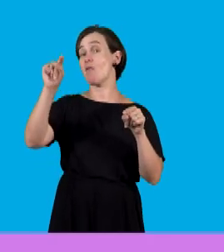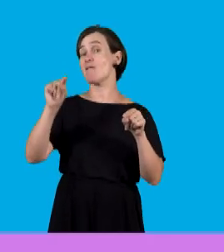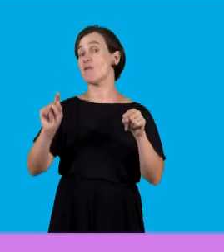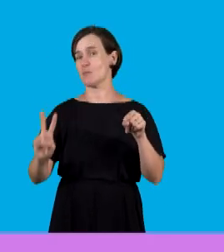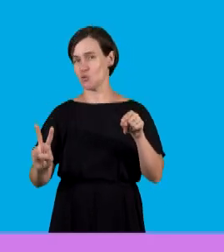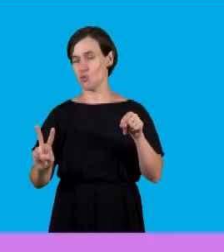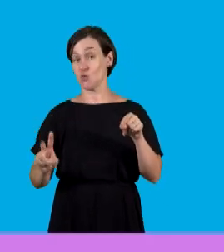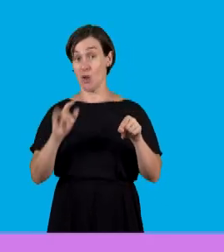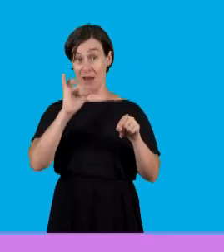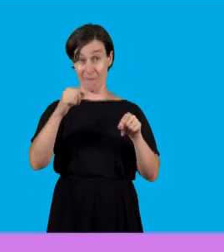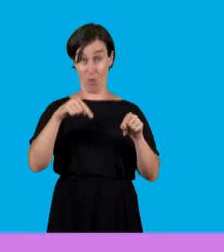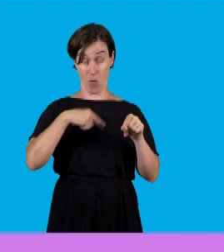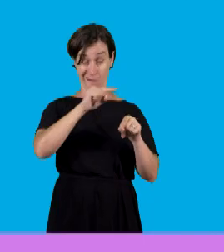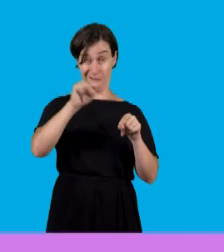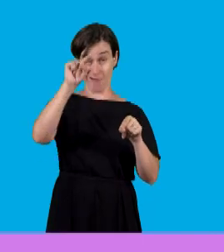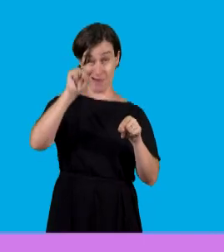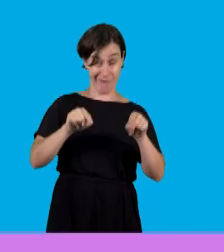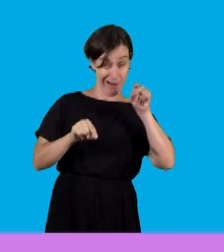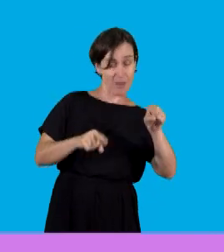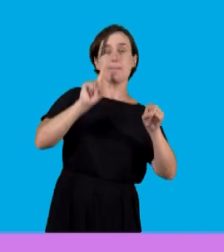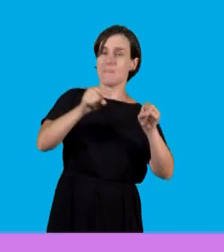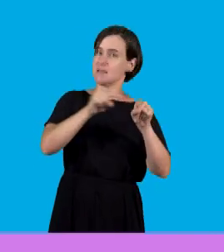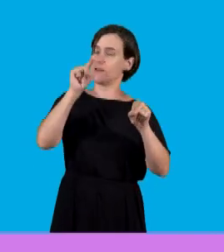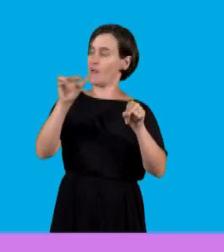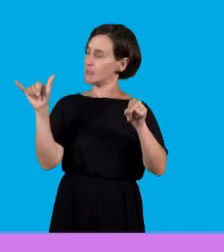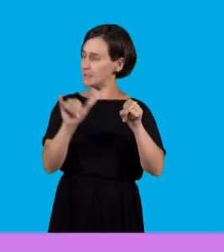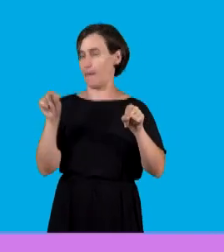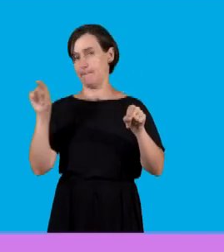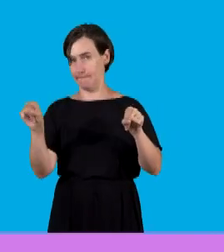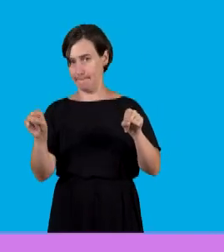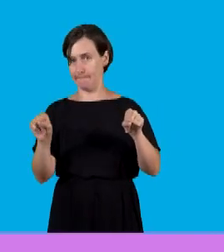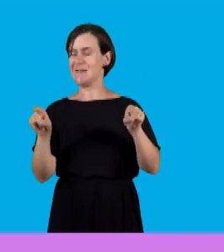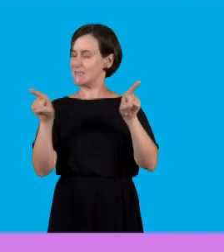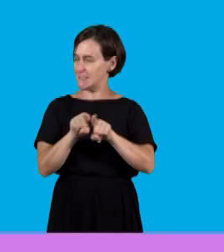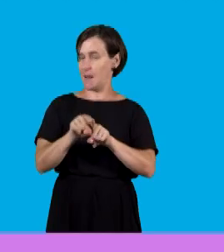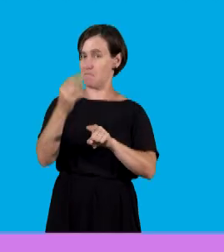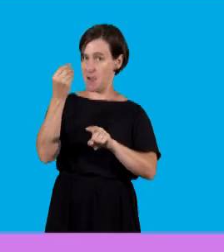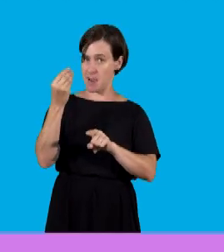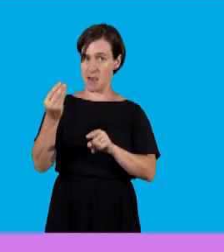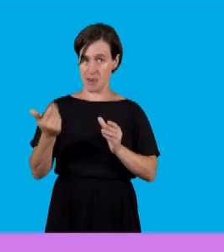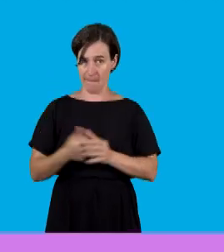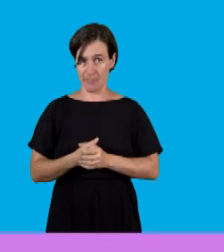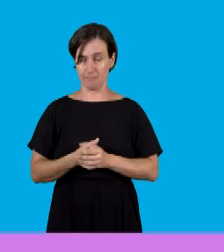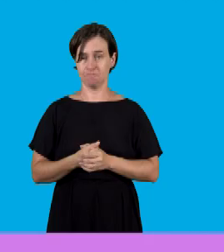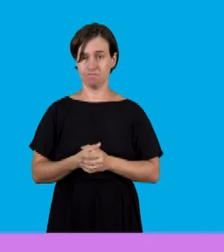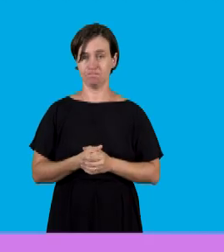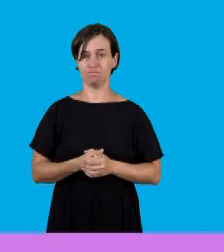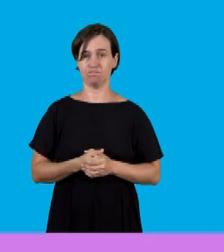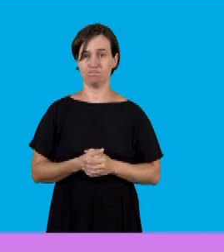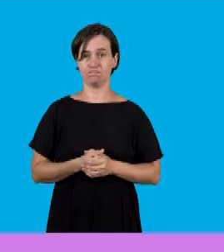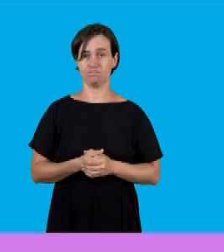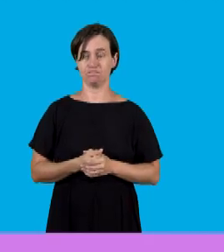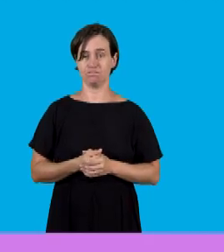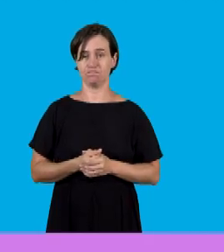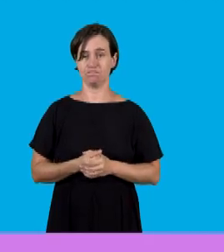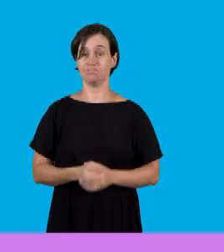say 4 divided by 2. So whatever we do on our left-hand side, we must also do on our right. So the very same number that we divided with on our left-hand side, we